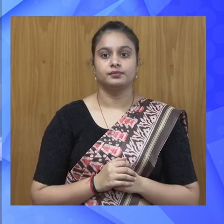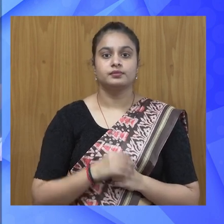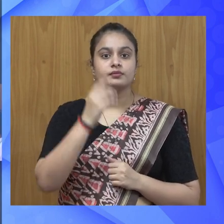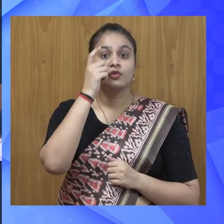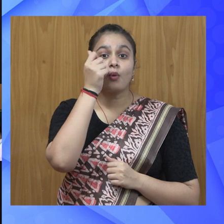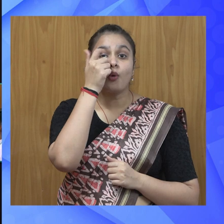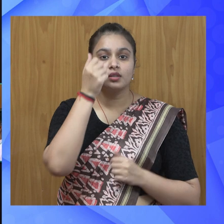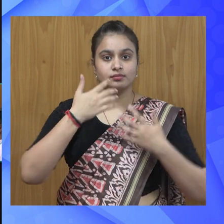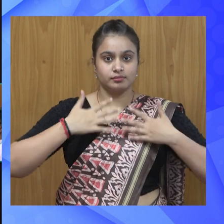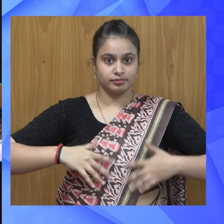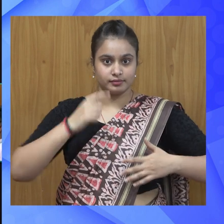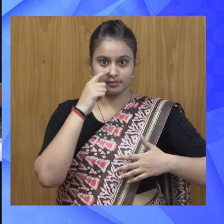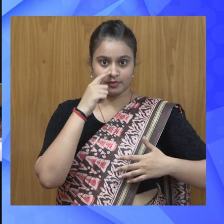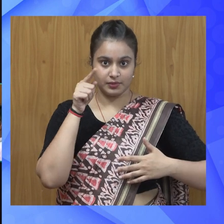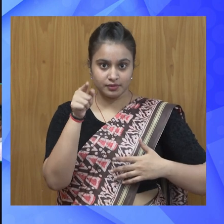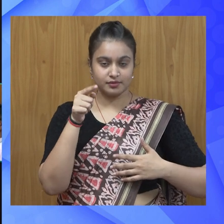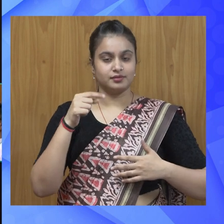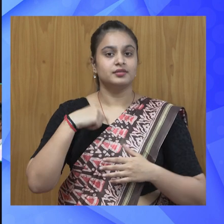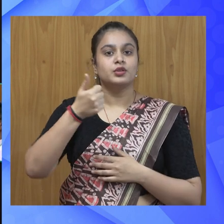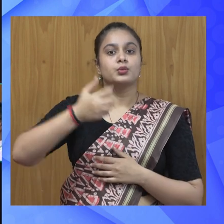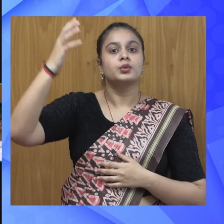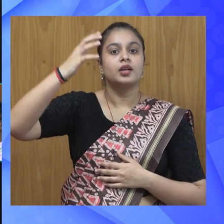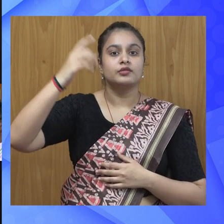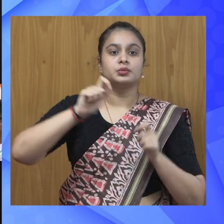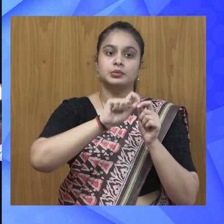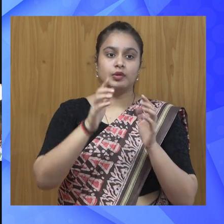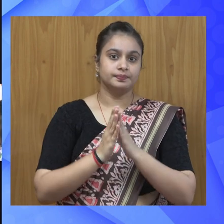good afternoon, everybody. Good afternoon, Mr. Ambishkara.